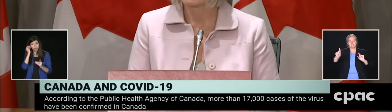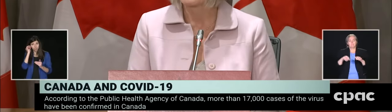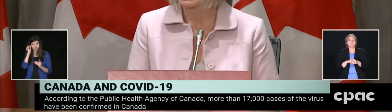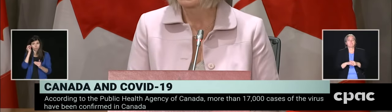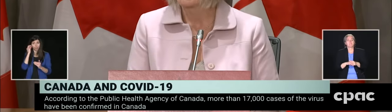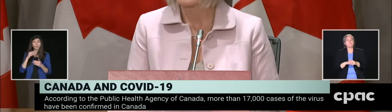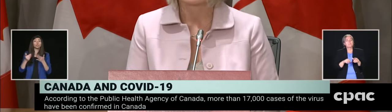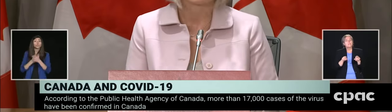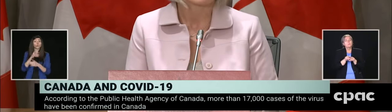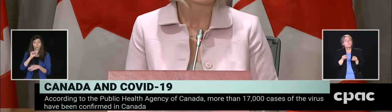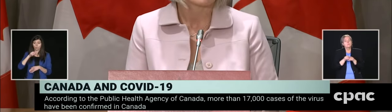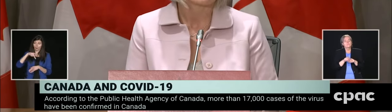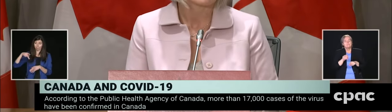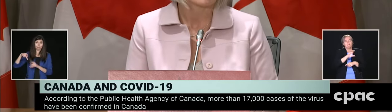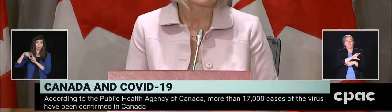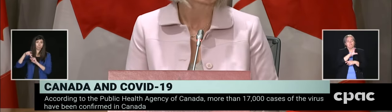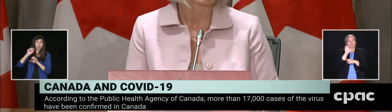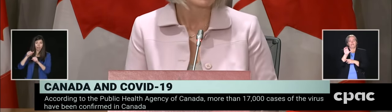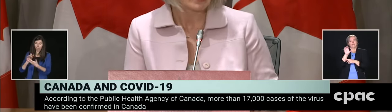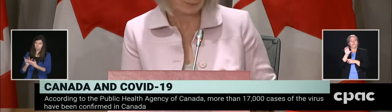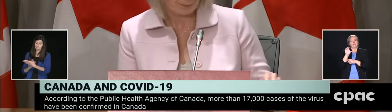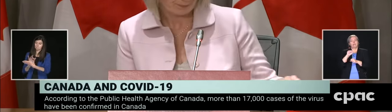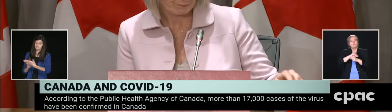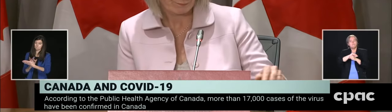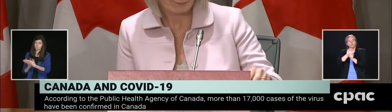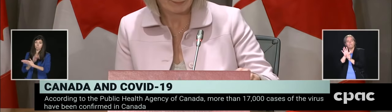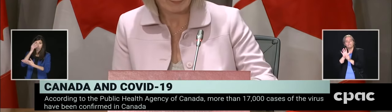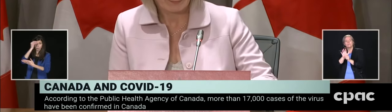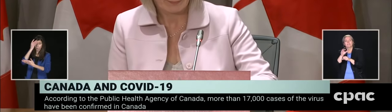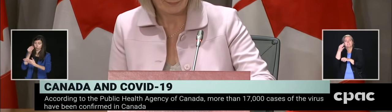important role in getting through this difficult time together. Thank you.